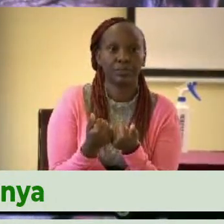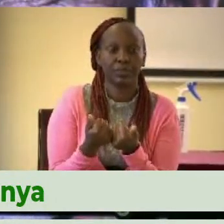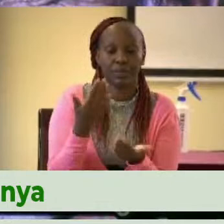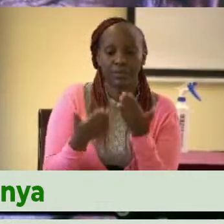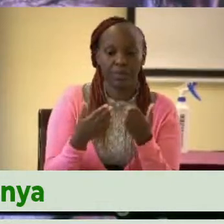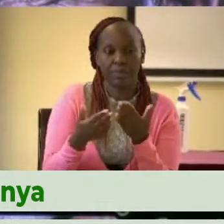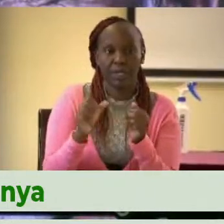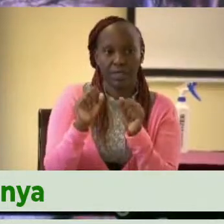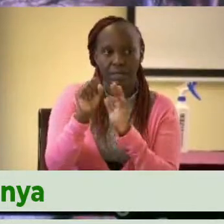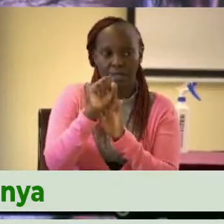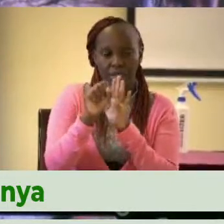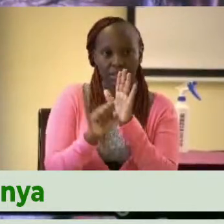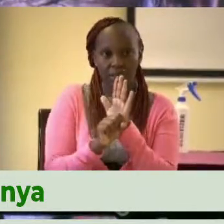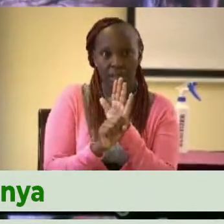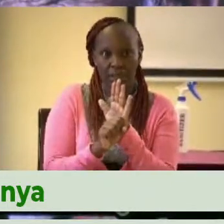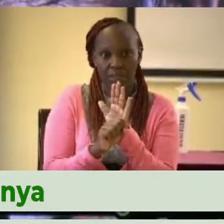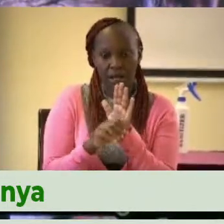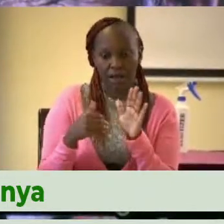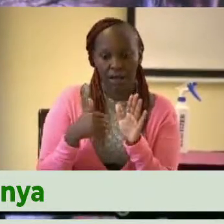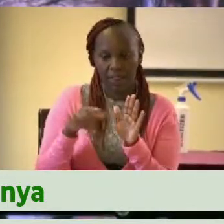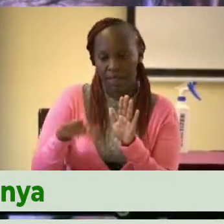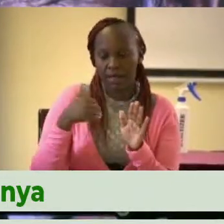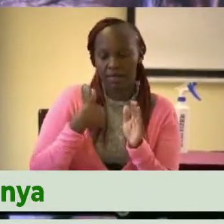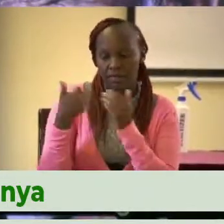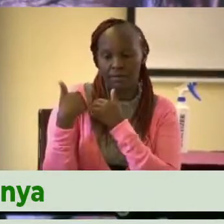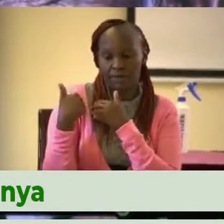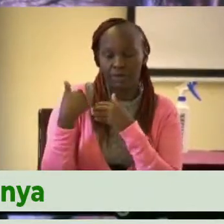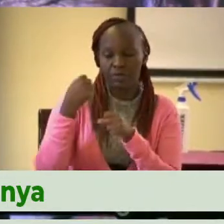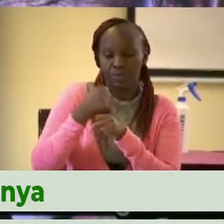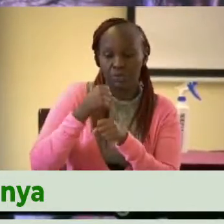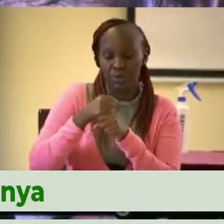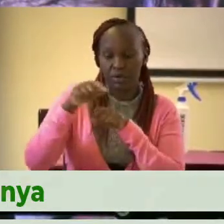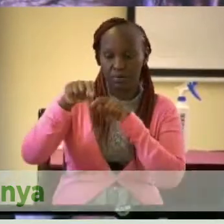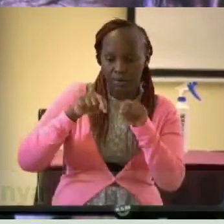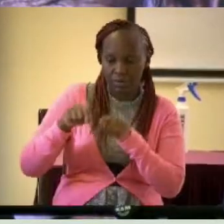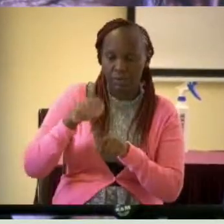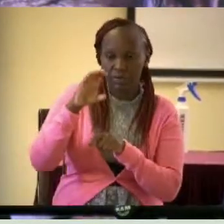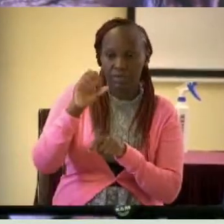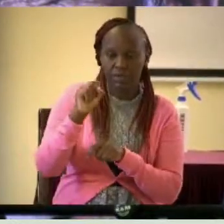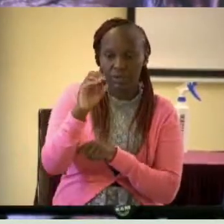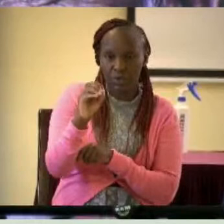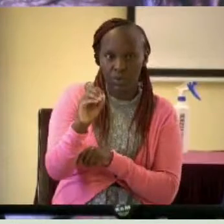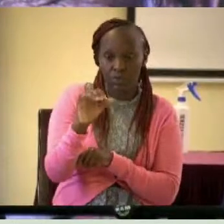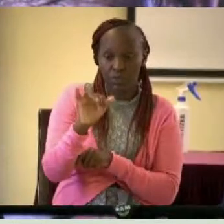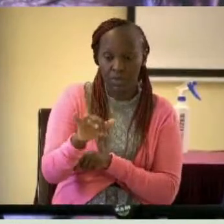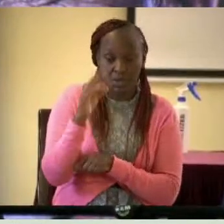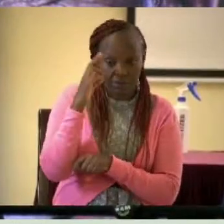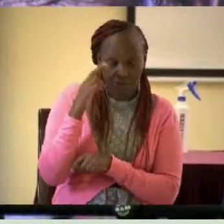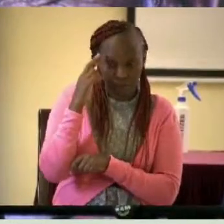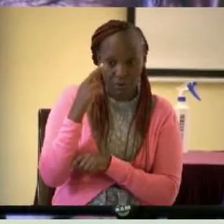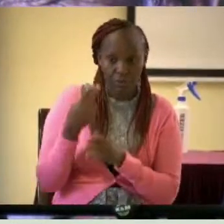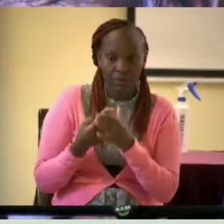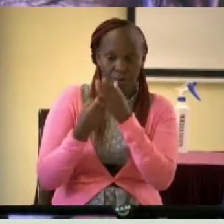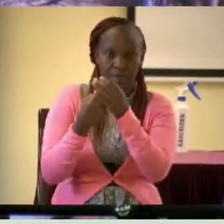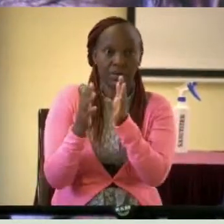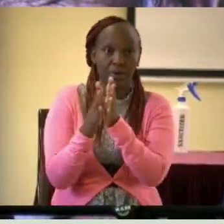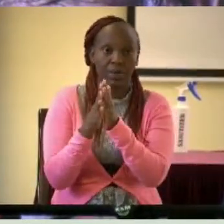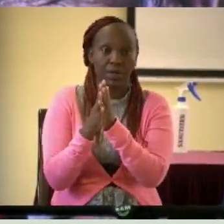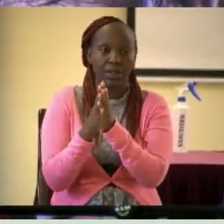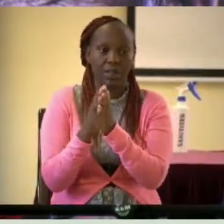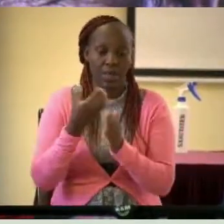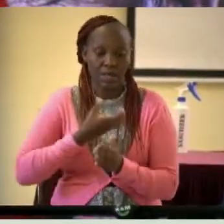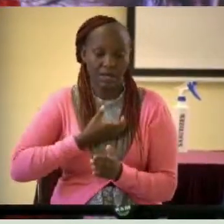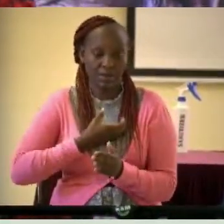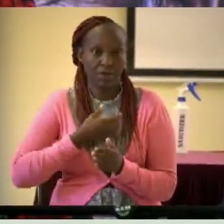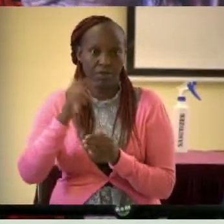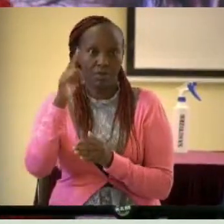state entities that have a mandate in regulating the work of civil society organizations. And for that reason, we've been partnering with the Council for Legal